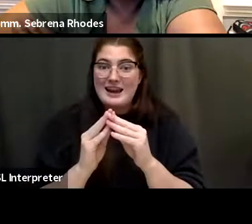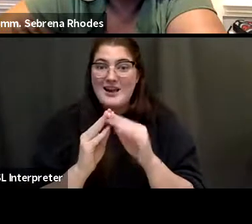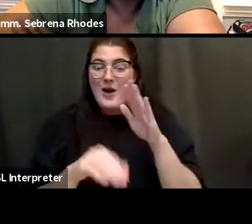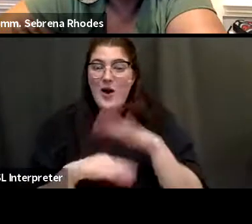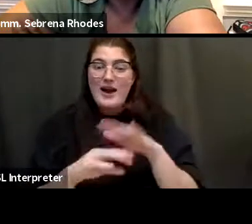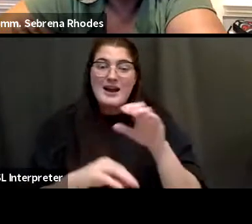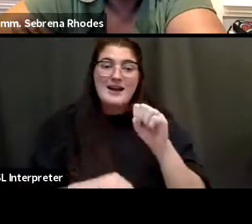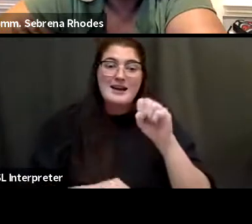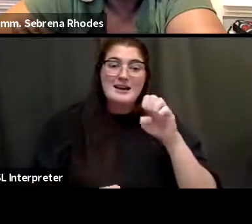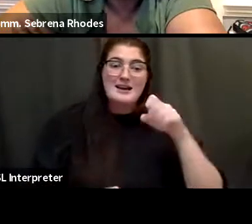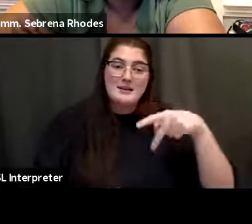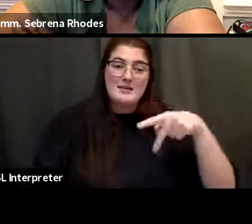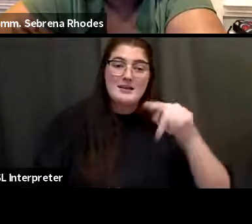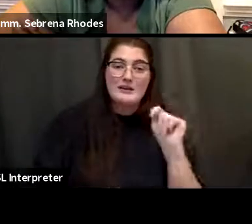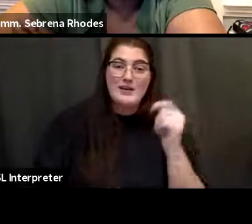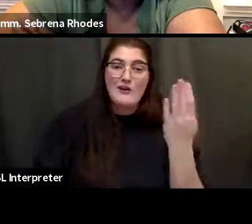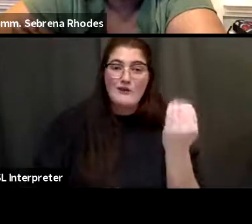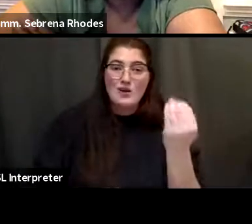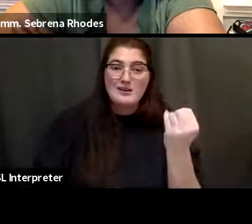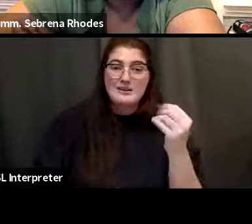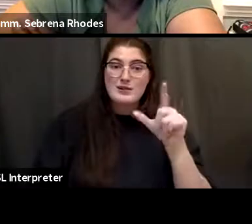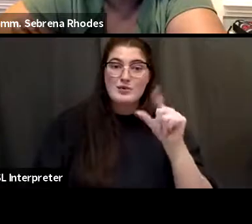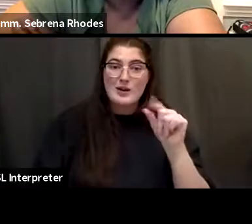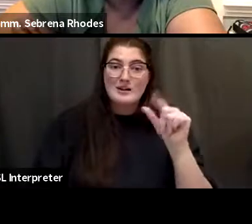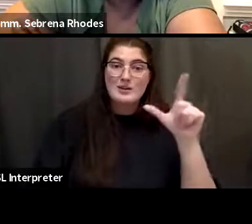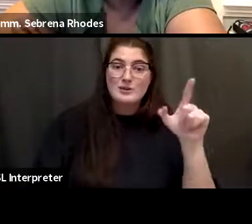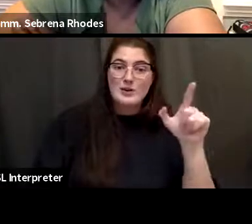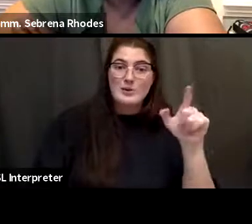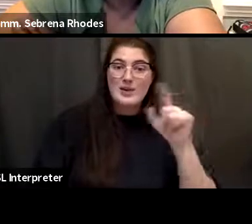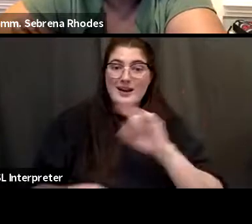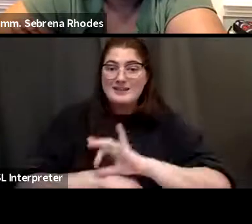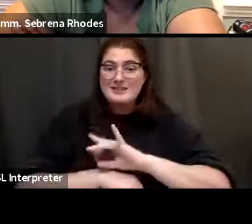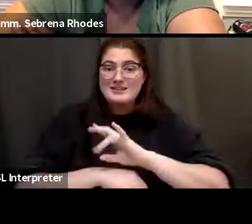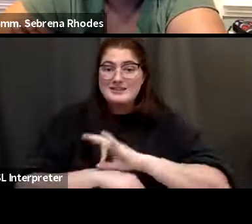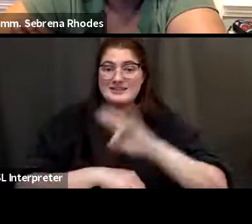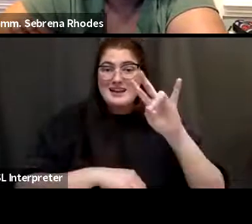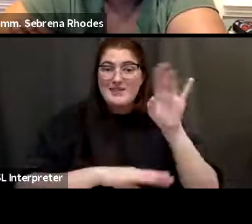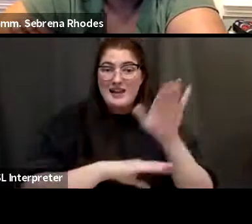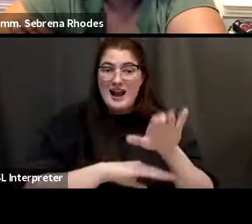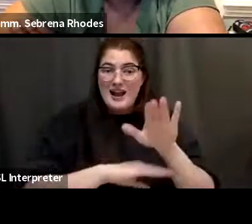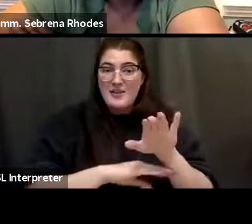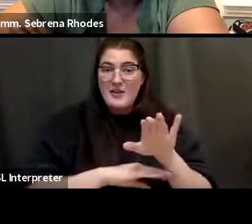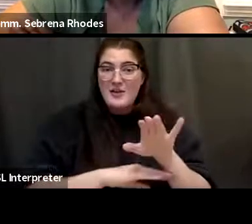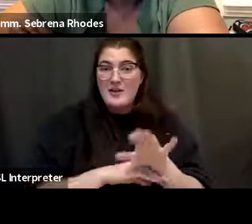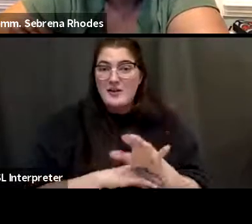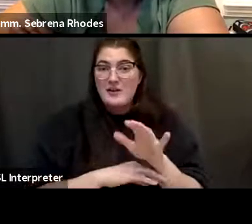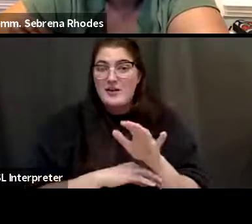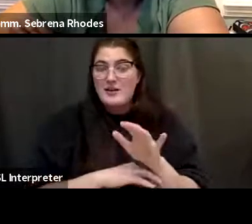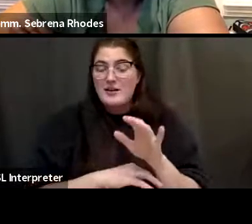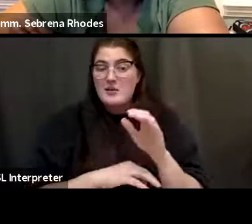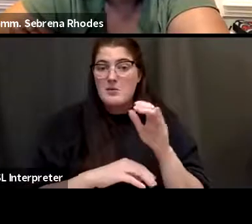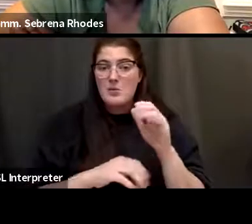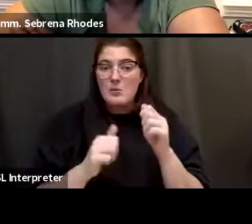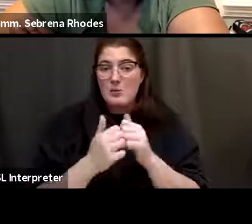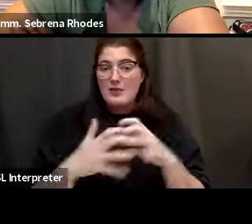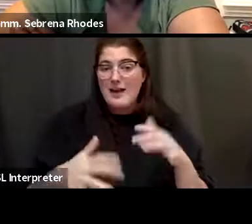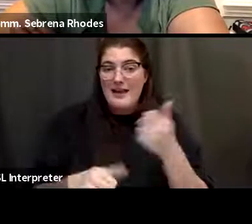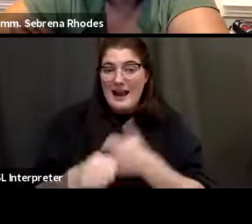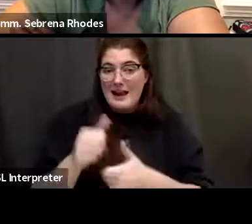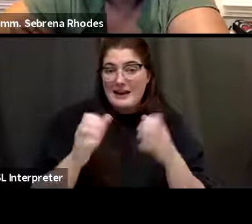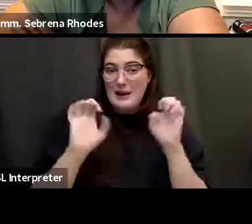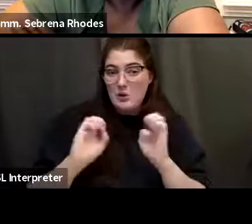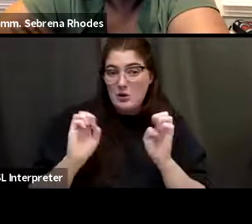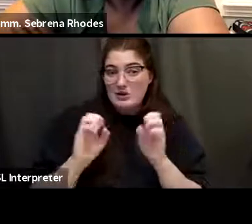on September 14th, 2021 at 7 p.m., notwithstanding any emergencies. So with that, I want to